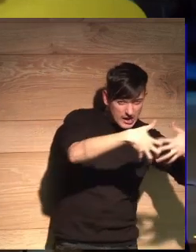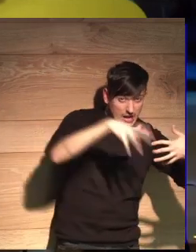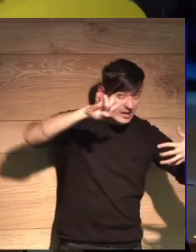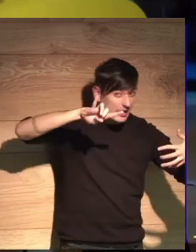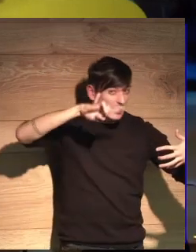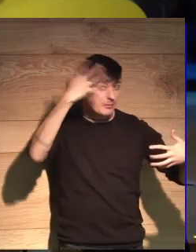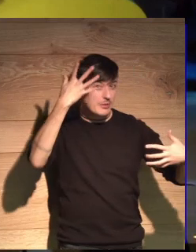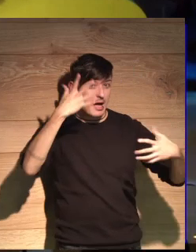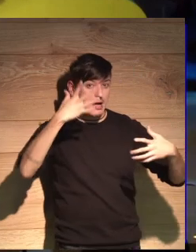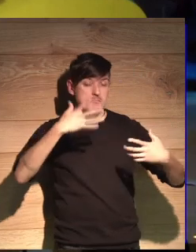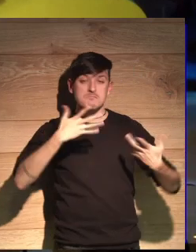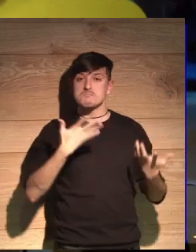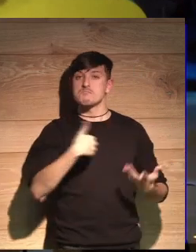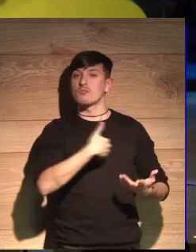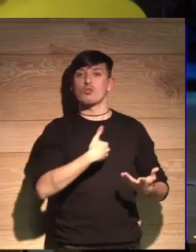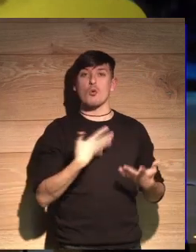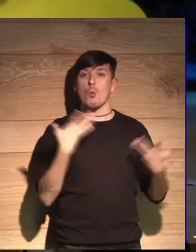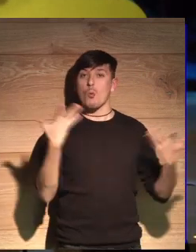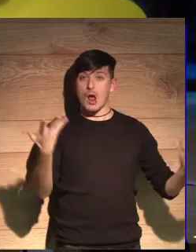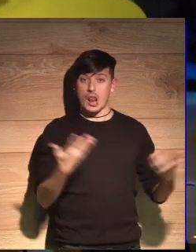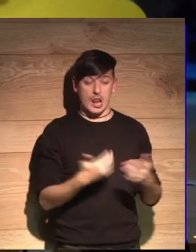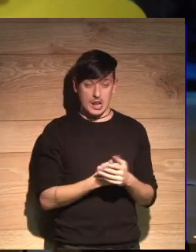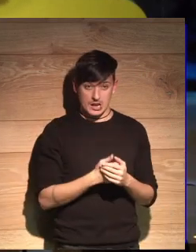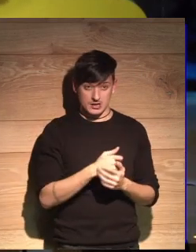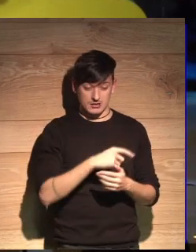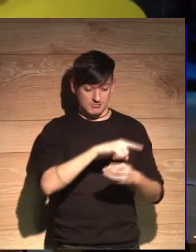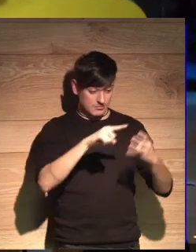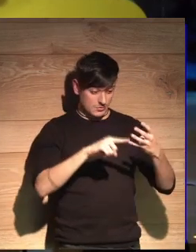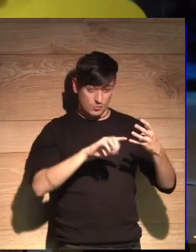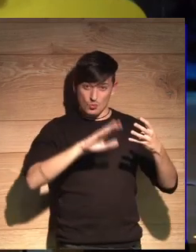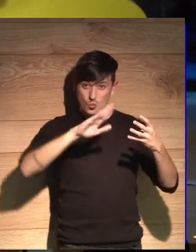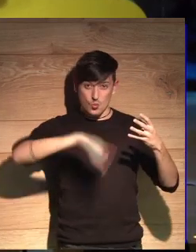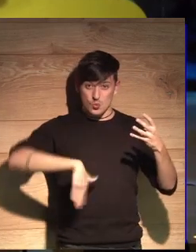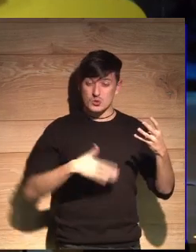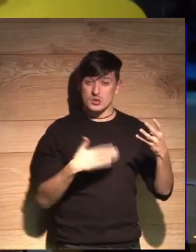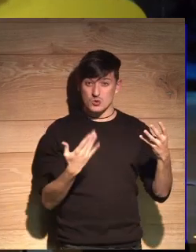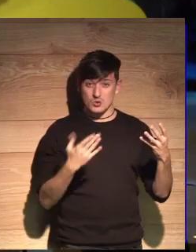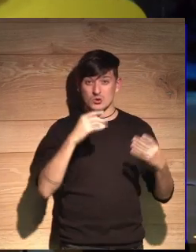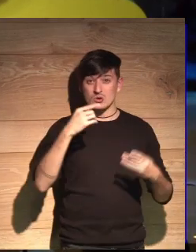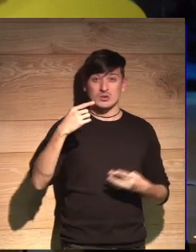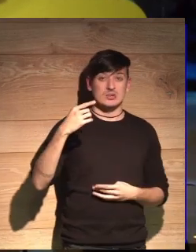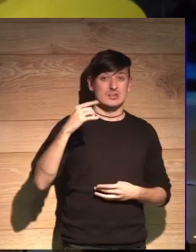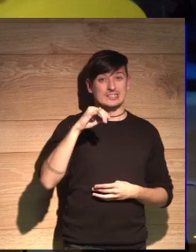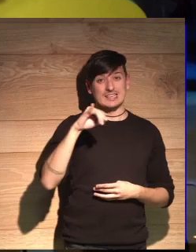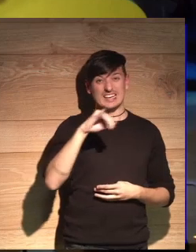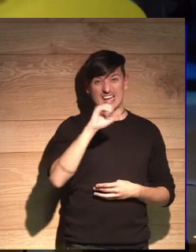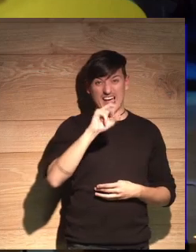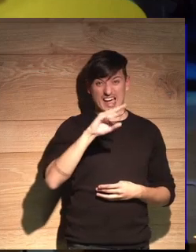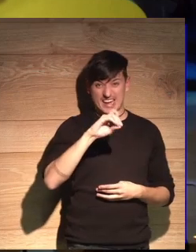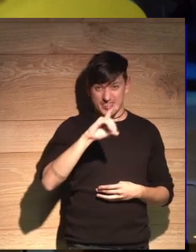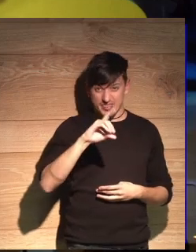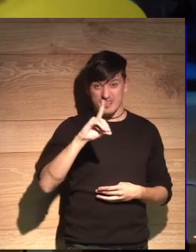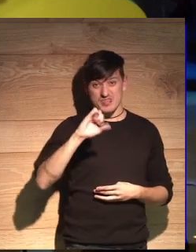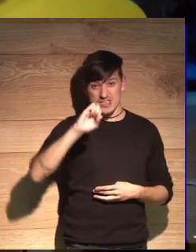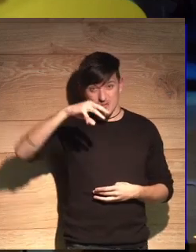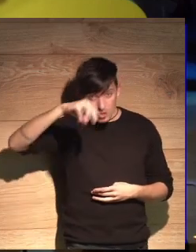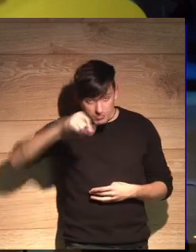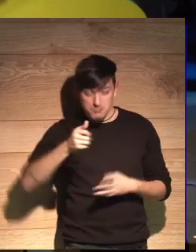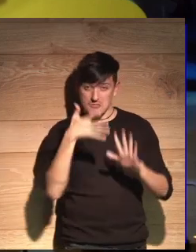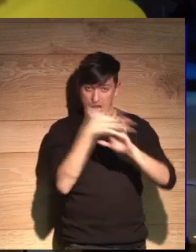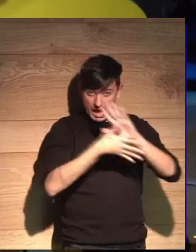dominated by machines. And the fourth event will have Jared Diamond, who will tell us